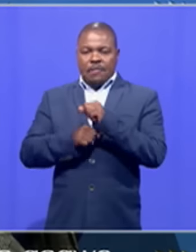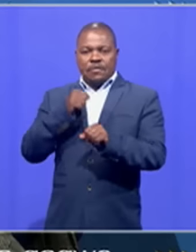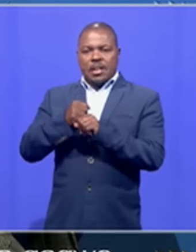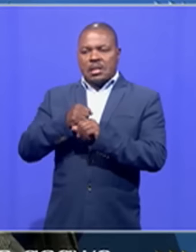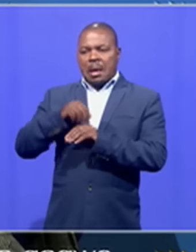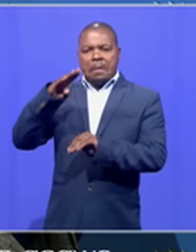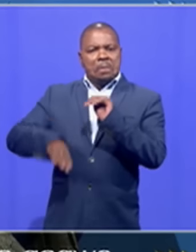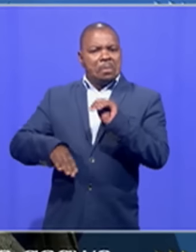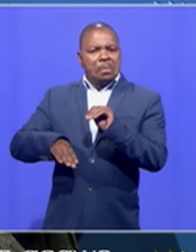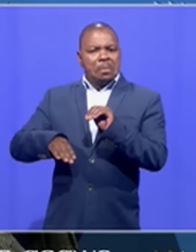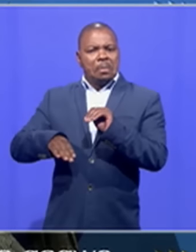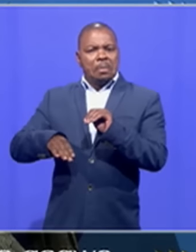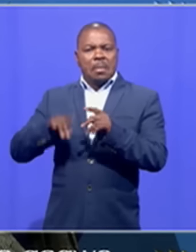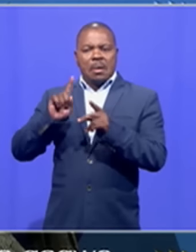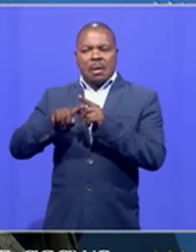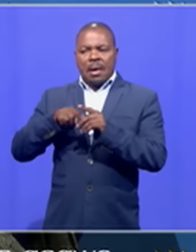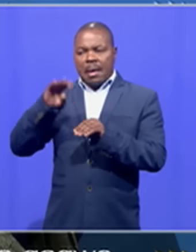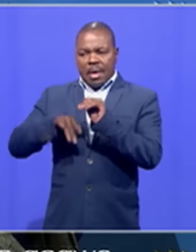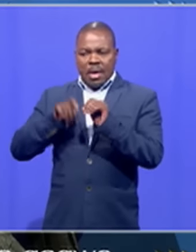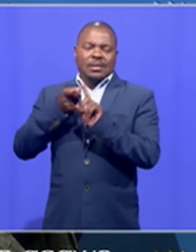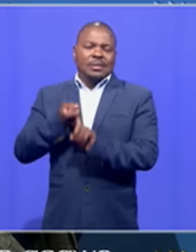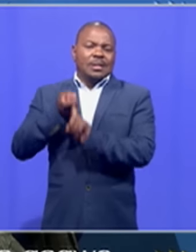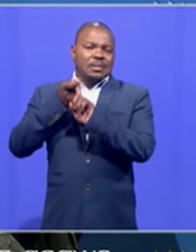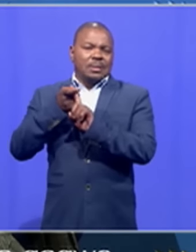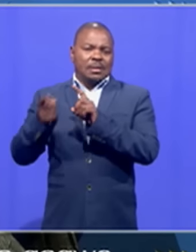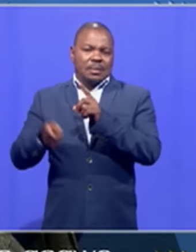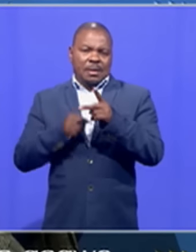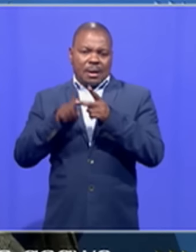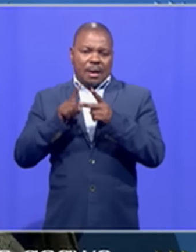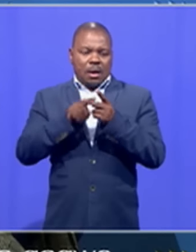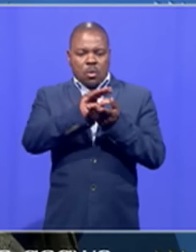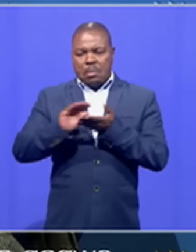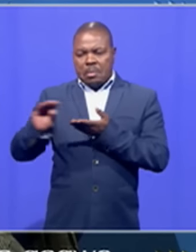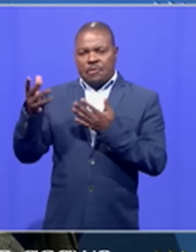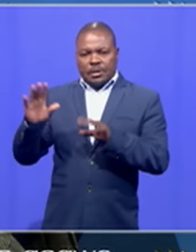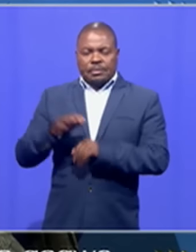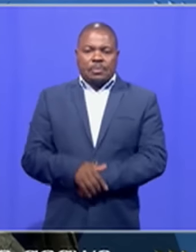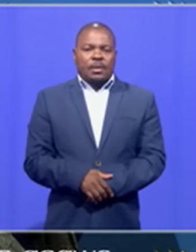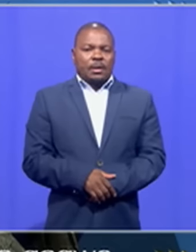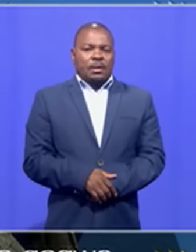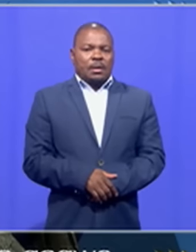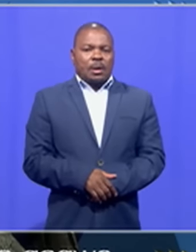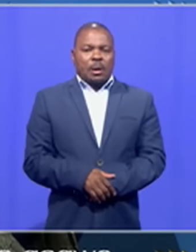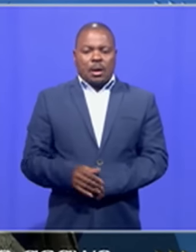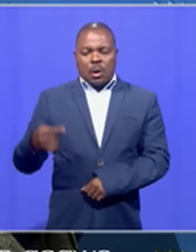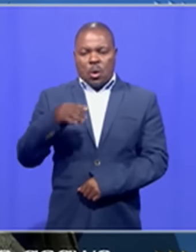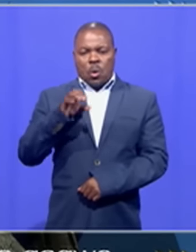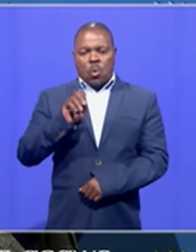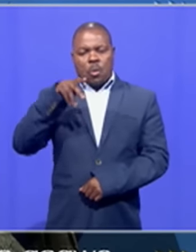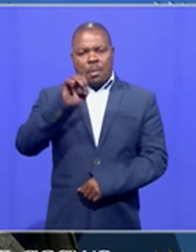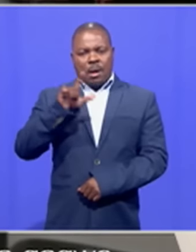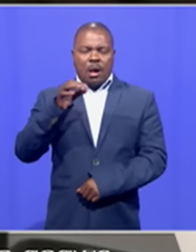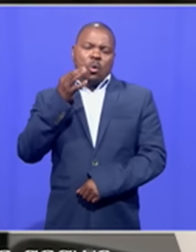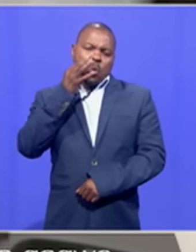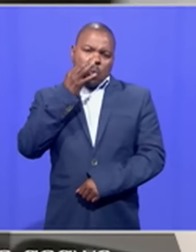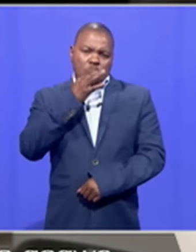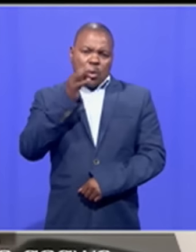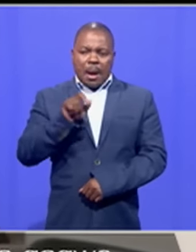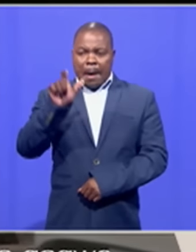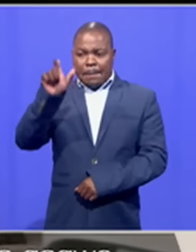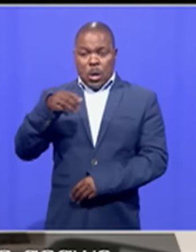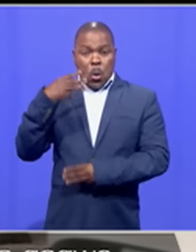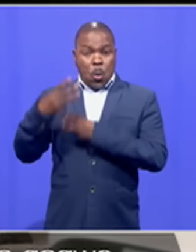suspended sentence, and a portion of money was paid. Mogenerala Gopal o tulotše gape gore mošomi